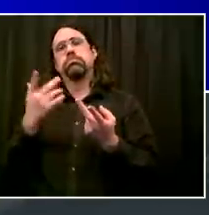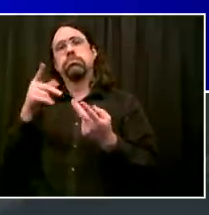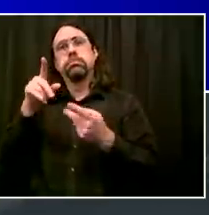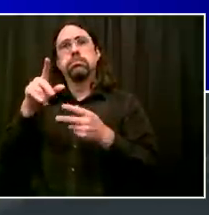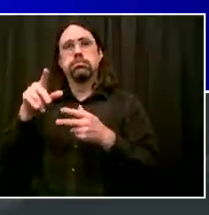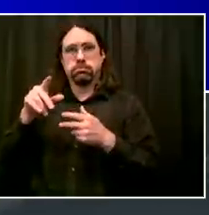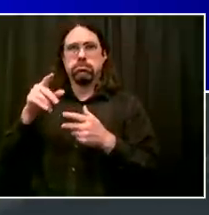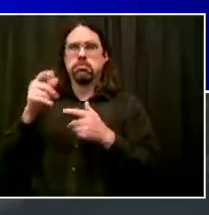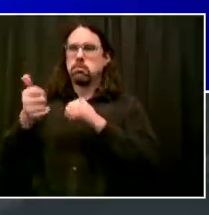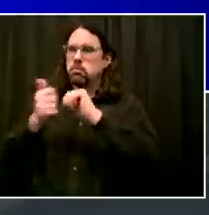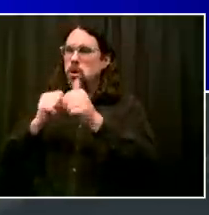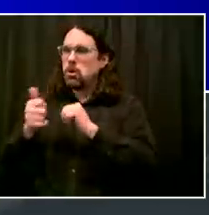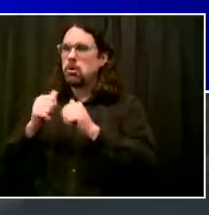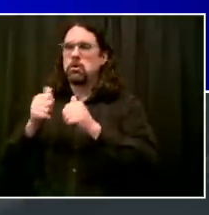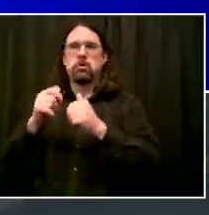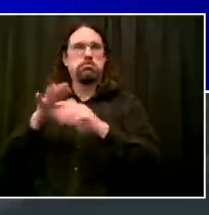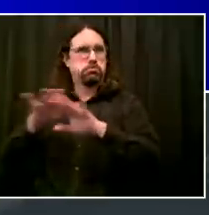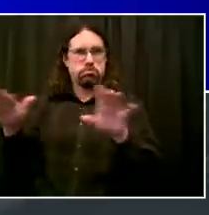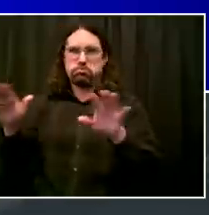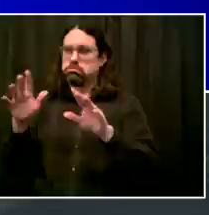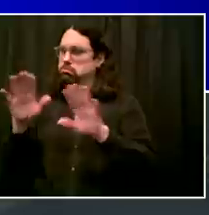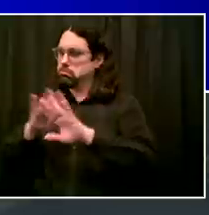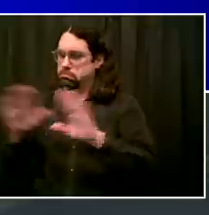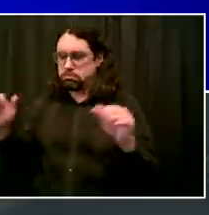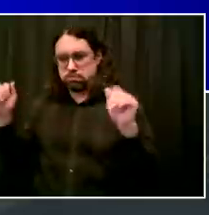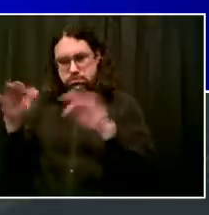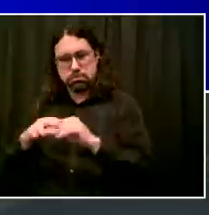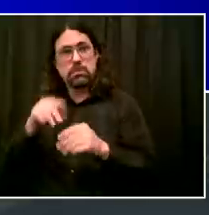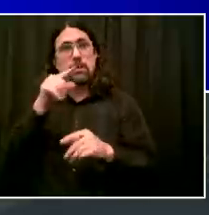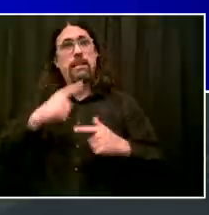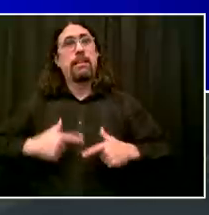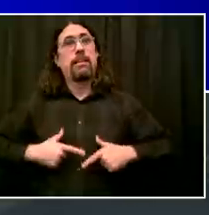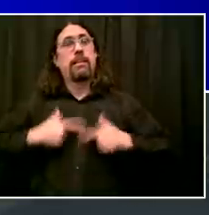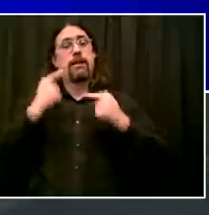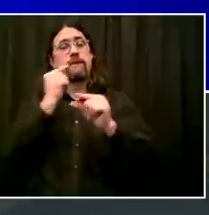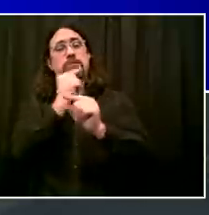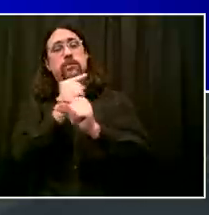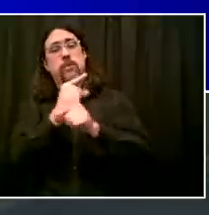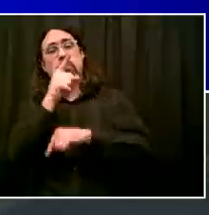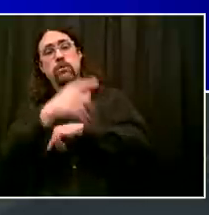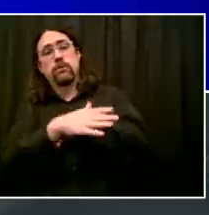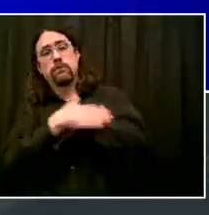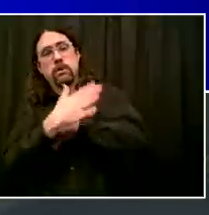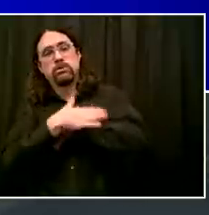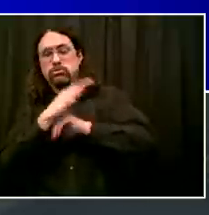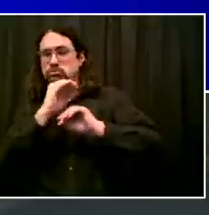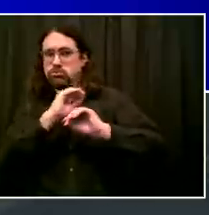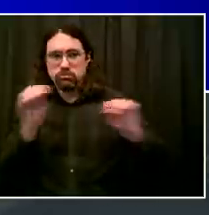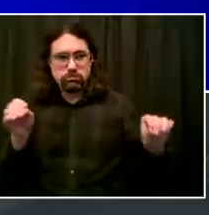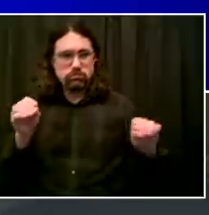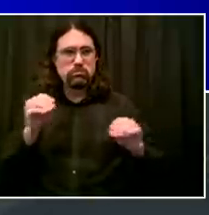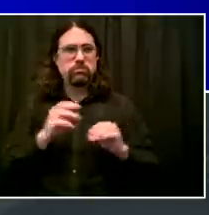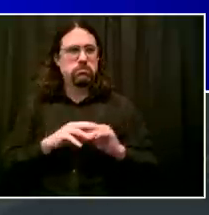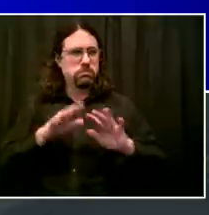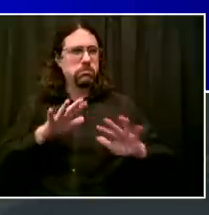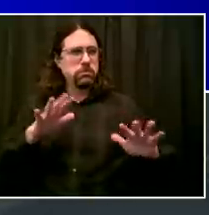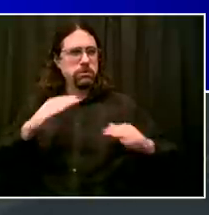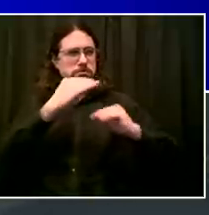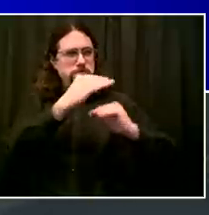no gatherings. We want to make sure that people understand what the